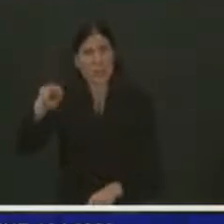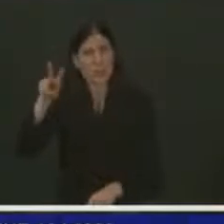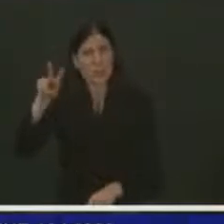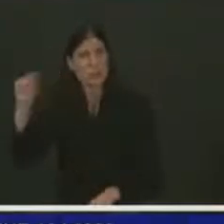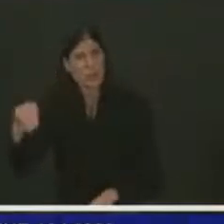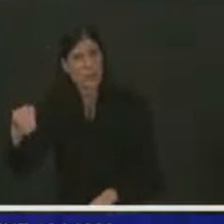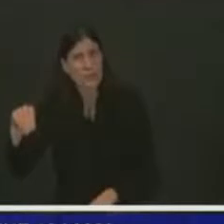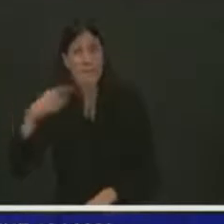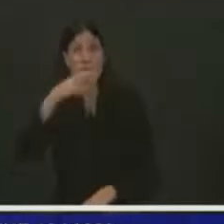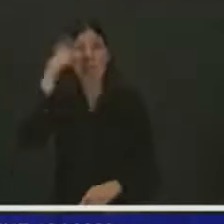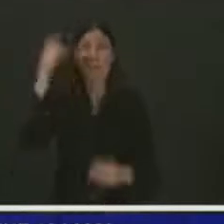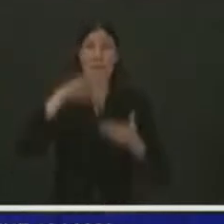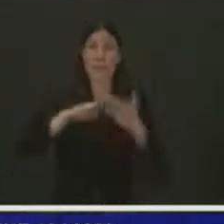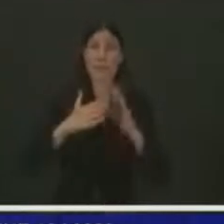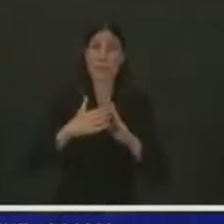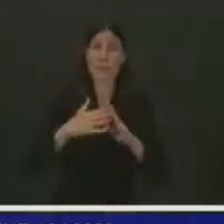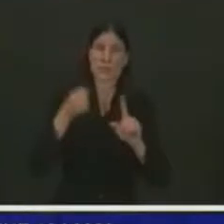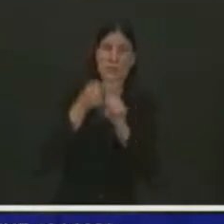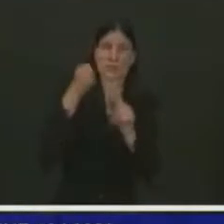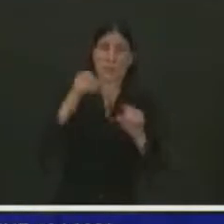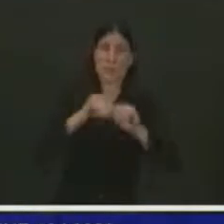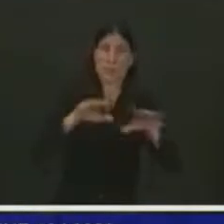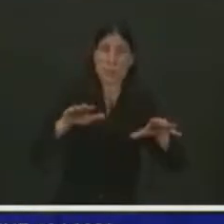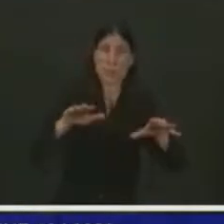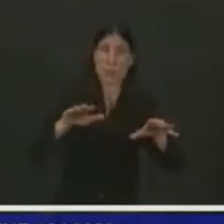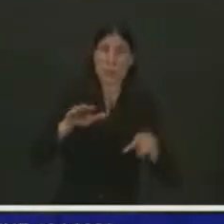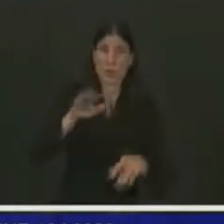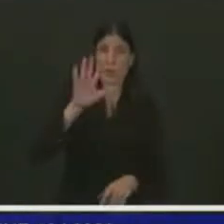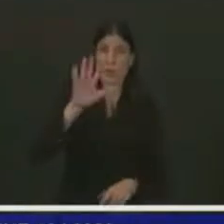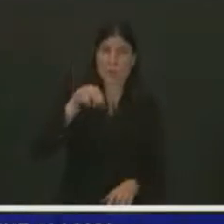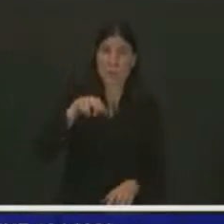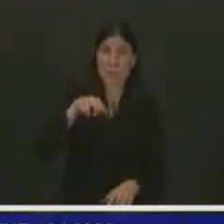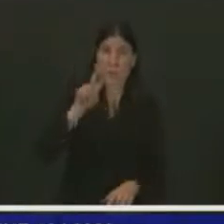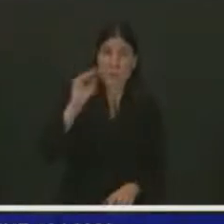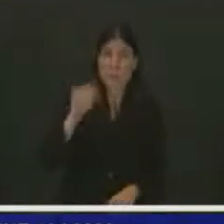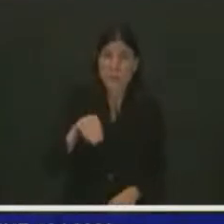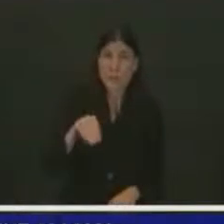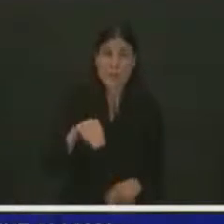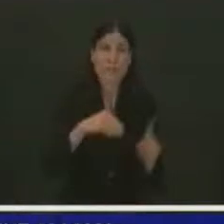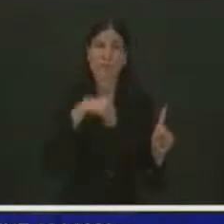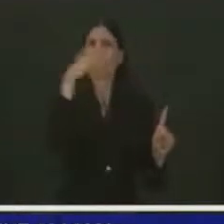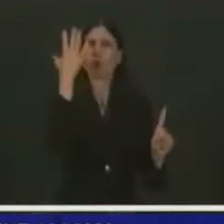laser focused on together with the governor's leadership.